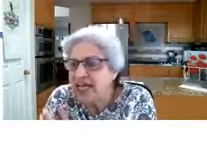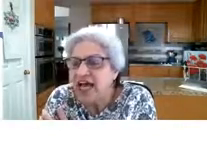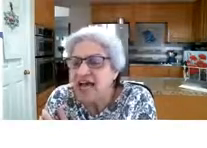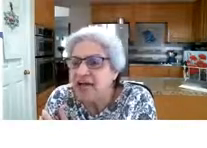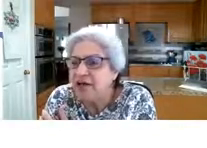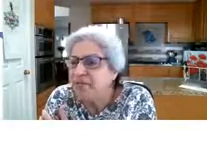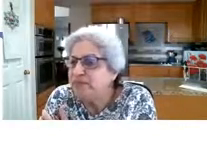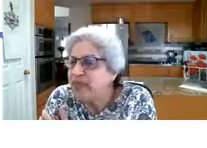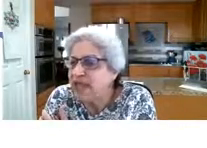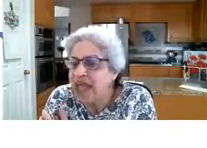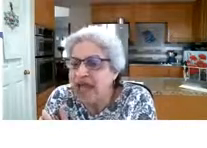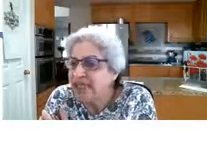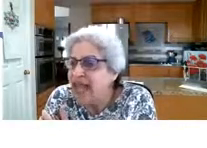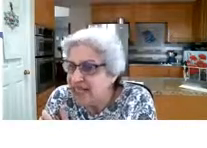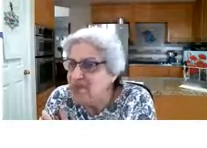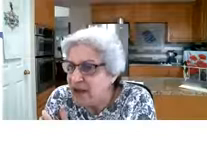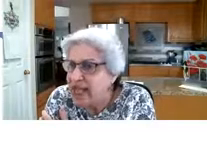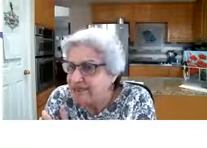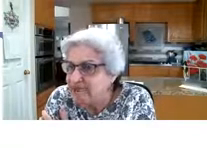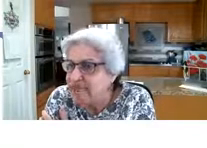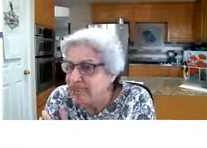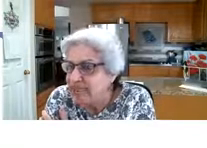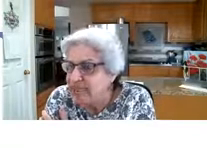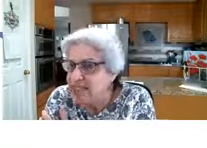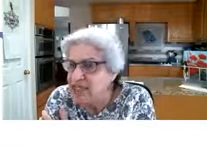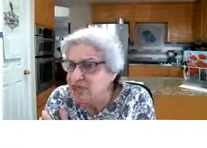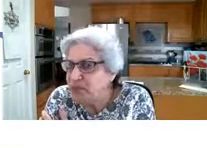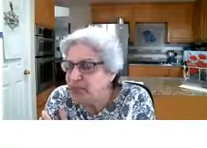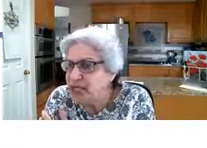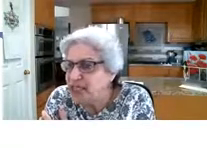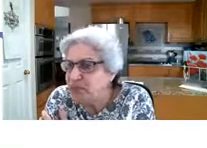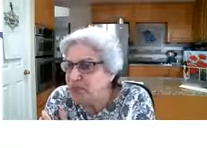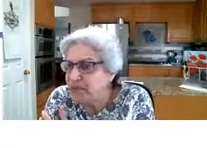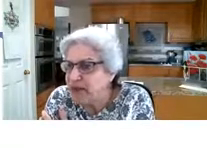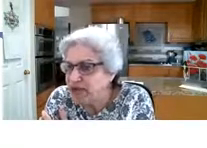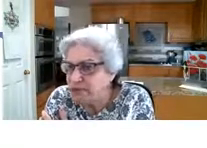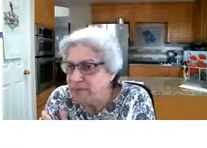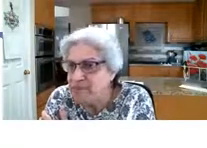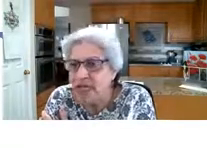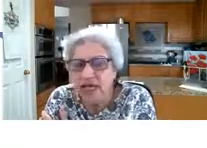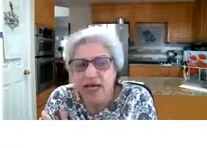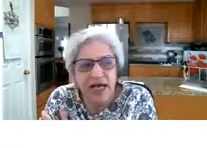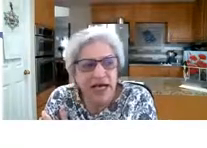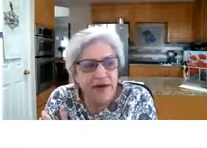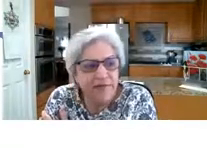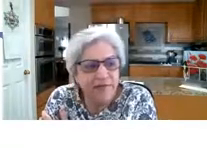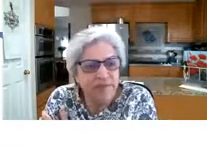nice. And that's about it. It's pretty minor.